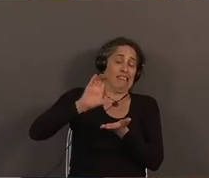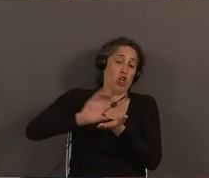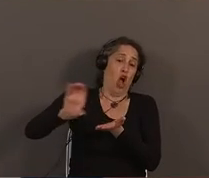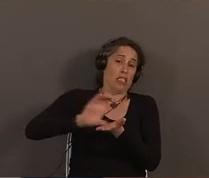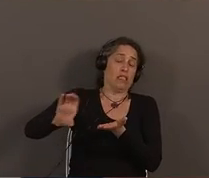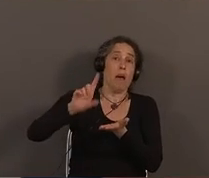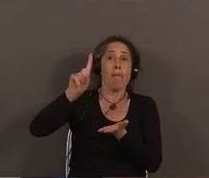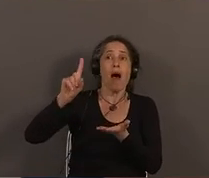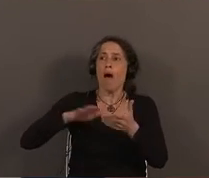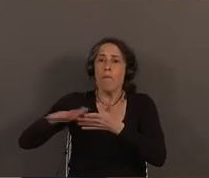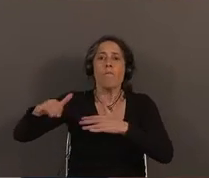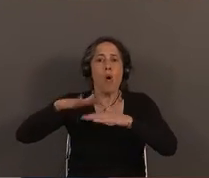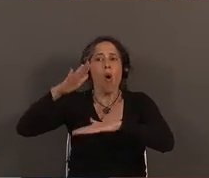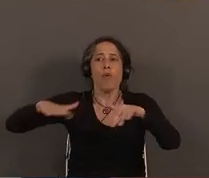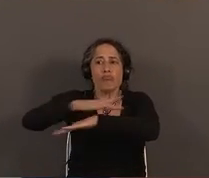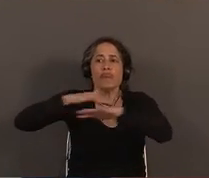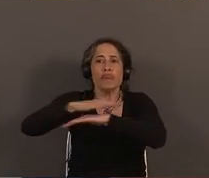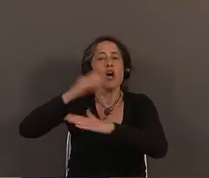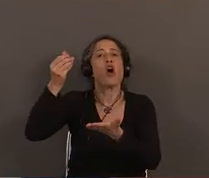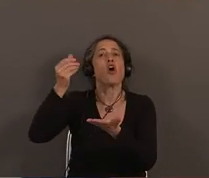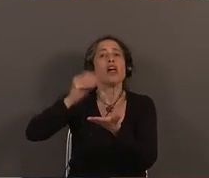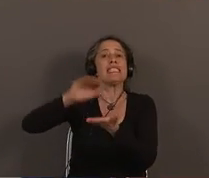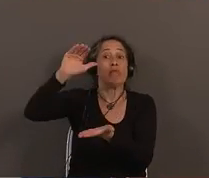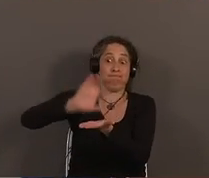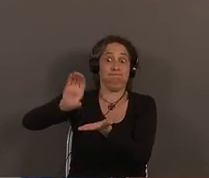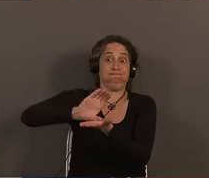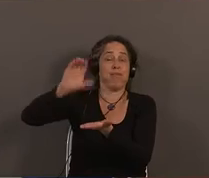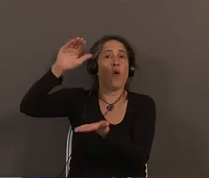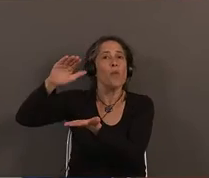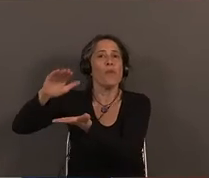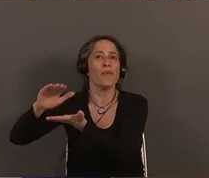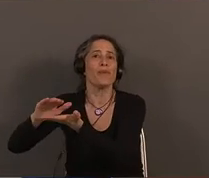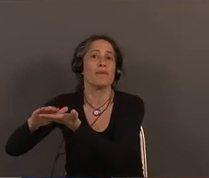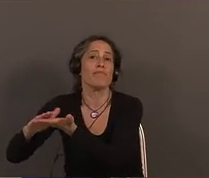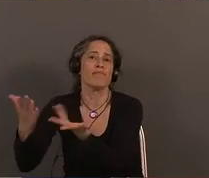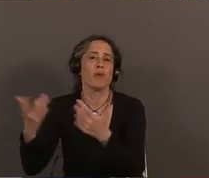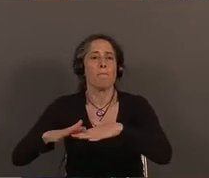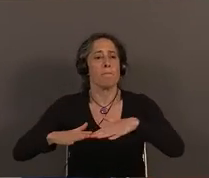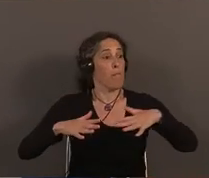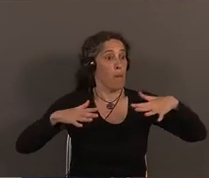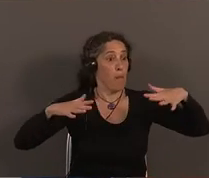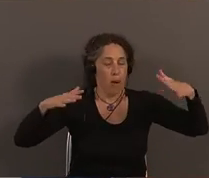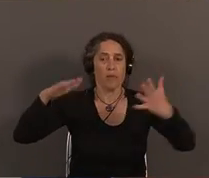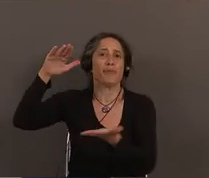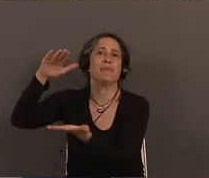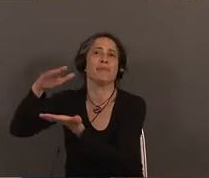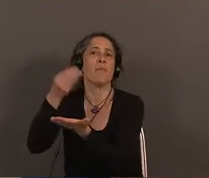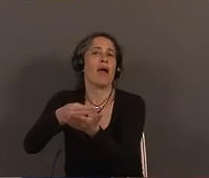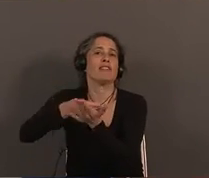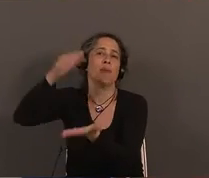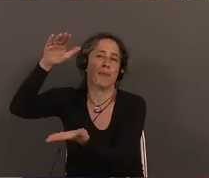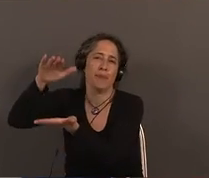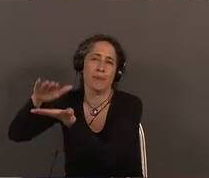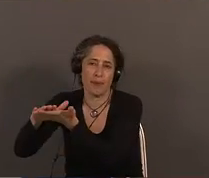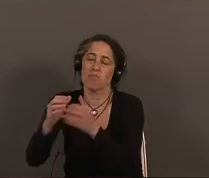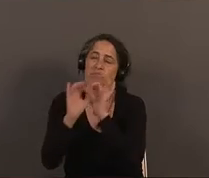that expensive anymore. So investments will be there, and then we will use more clients, more usage, and that will be good for